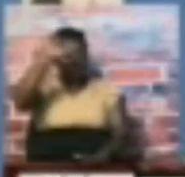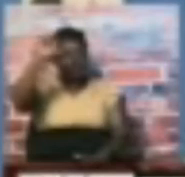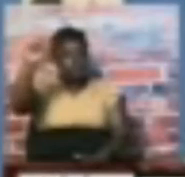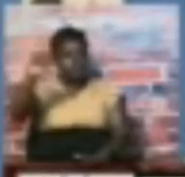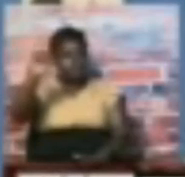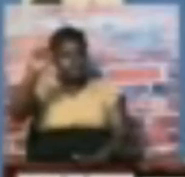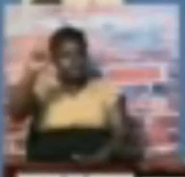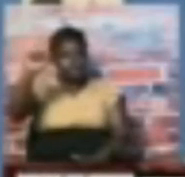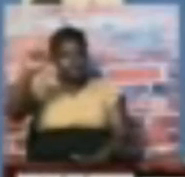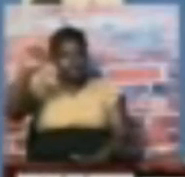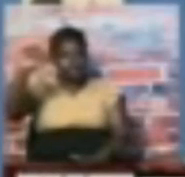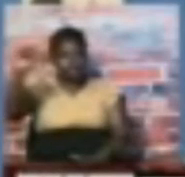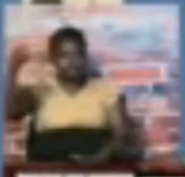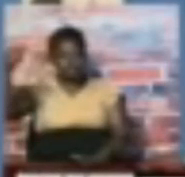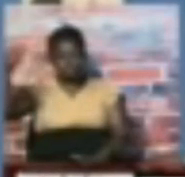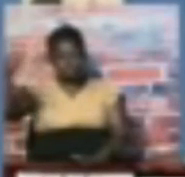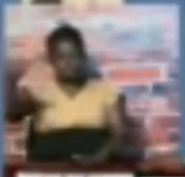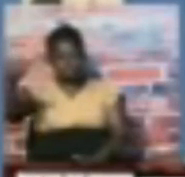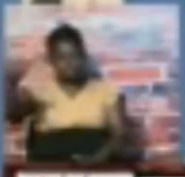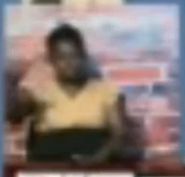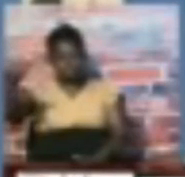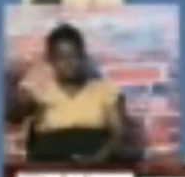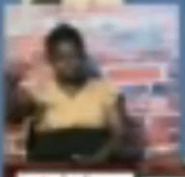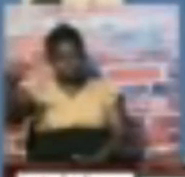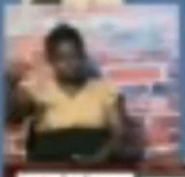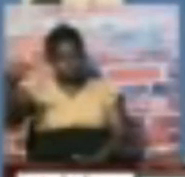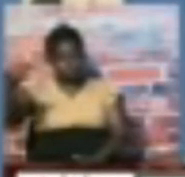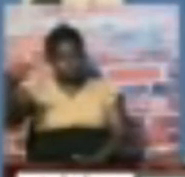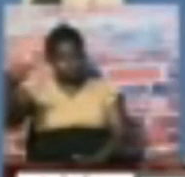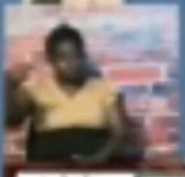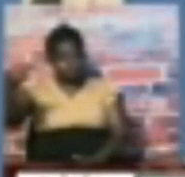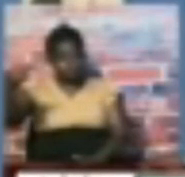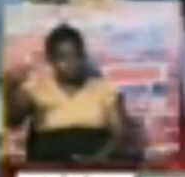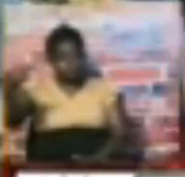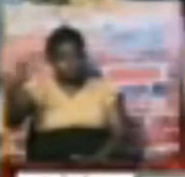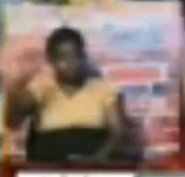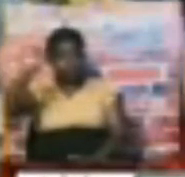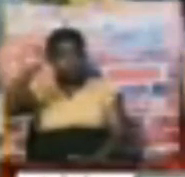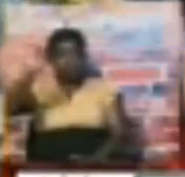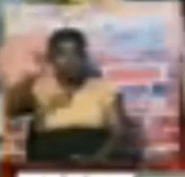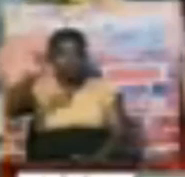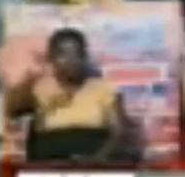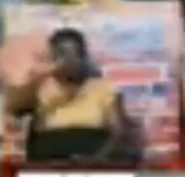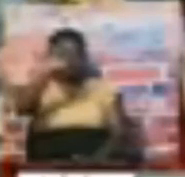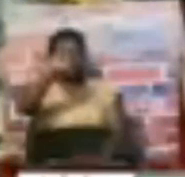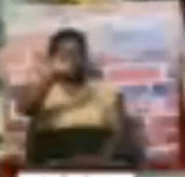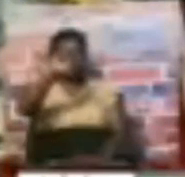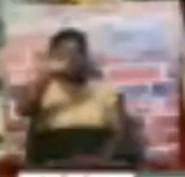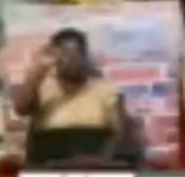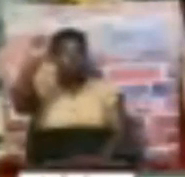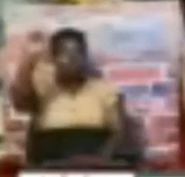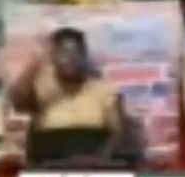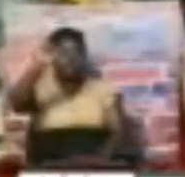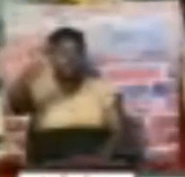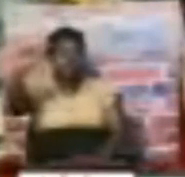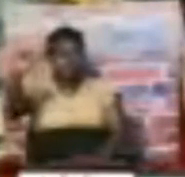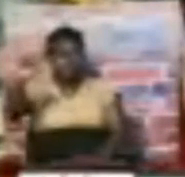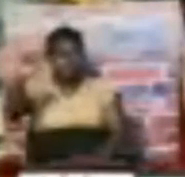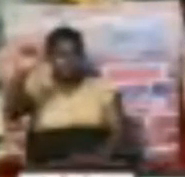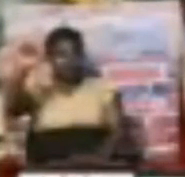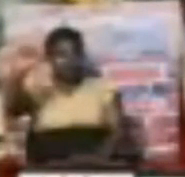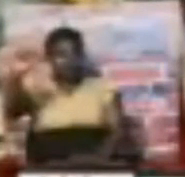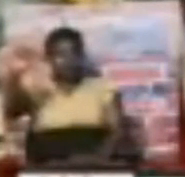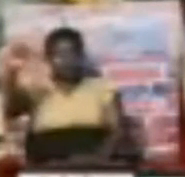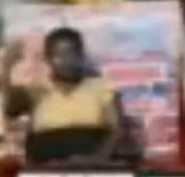Tumuchirzen, I think. Tumuchinze,